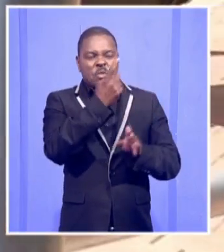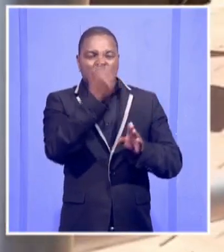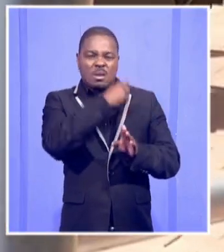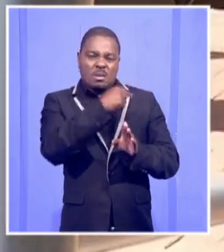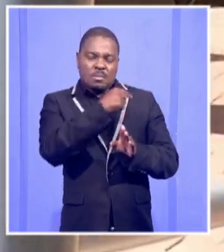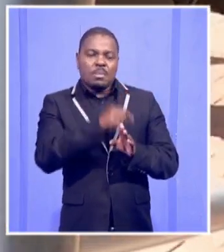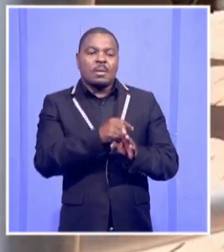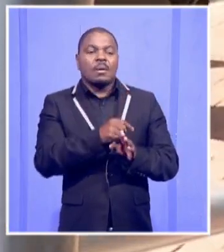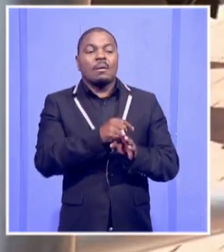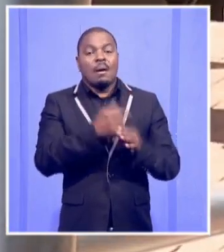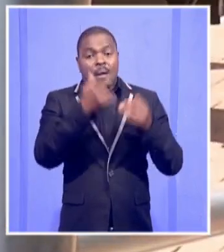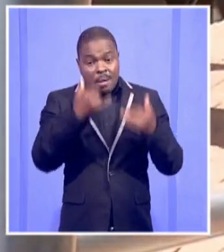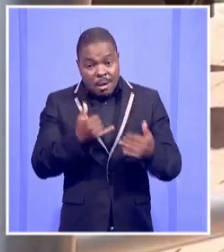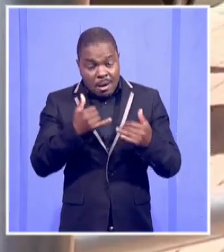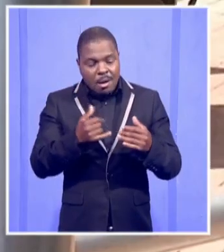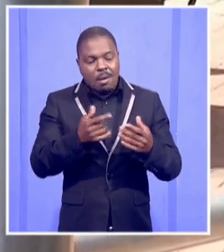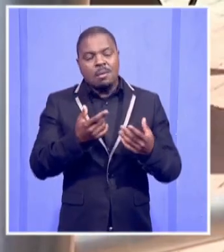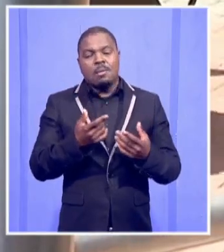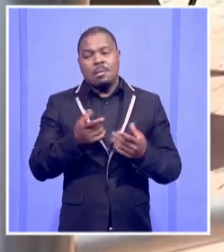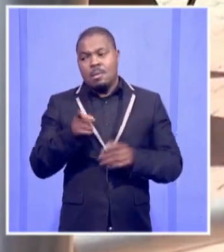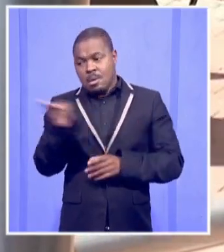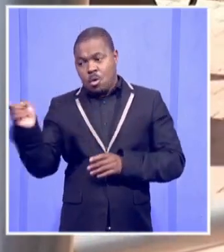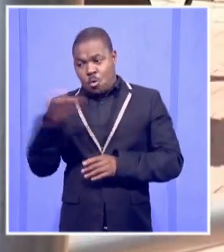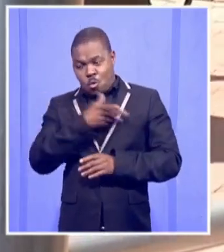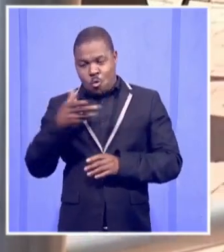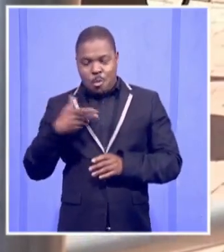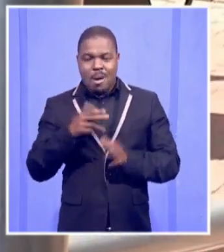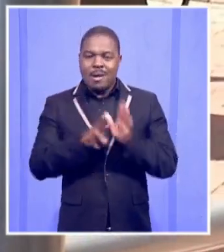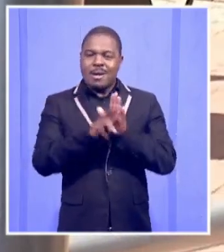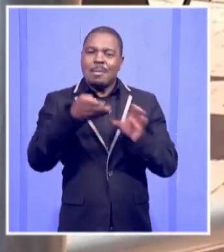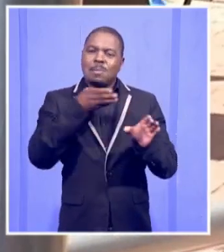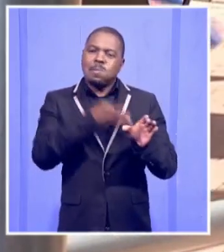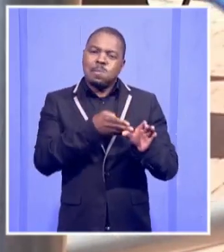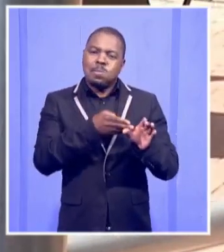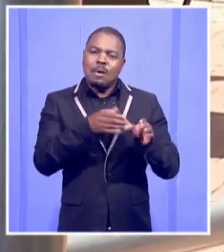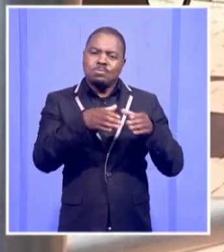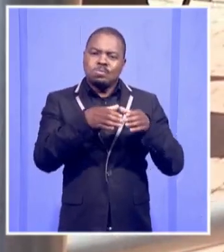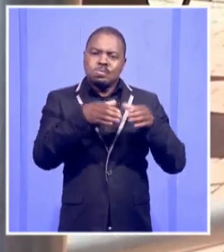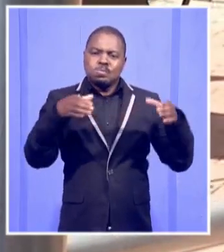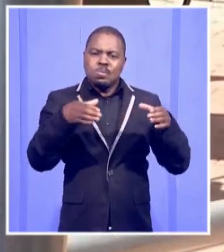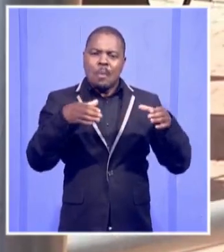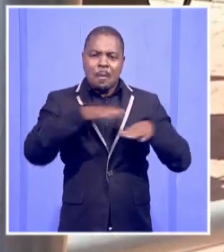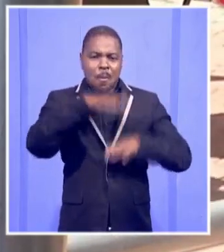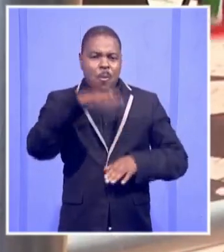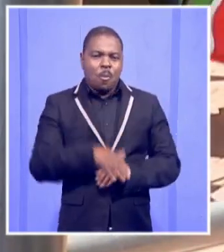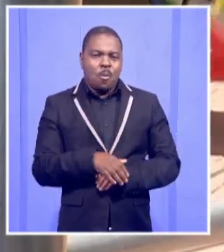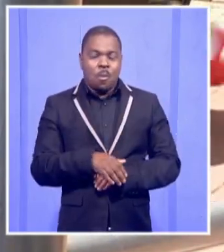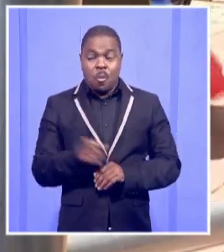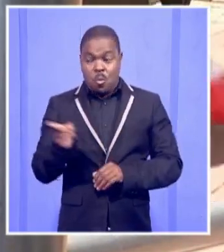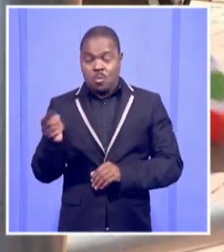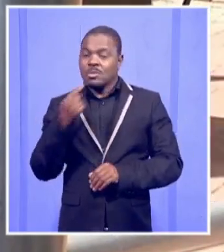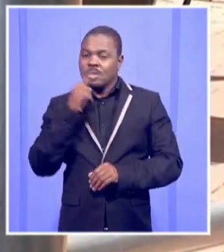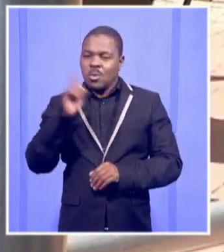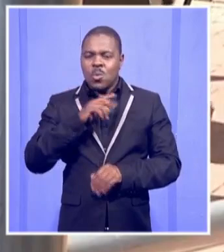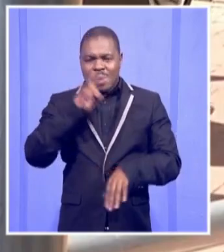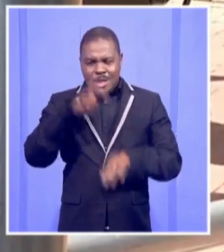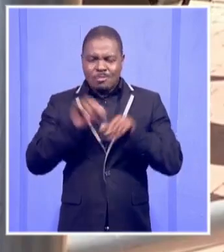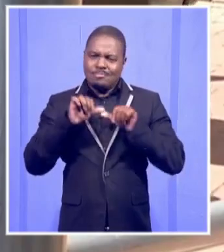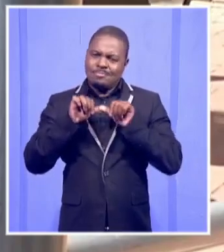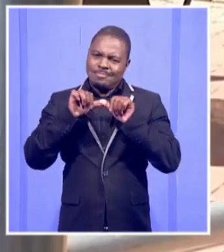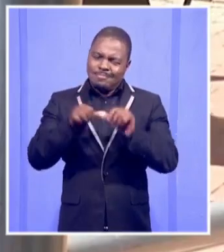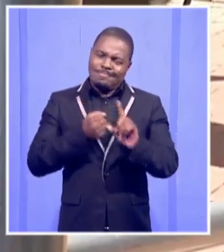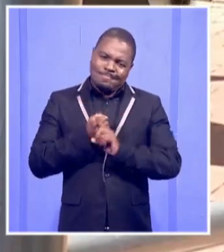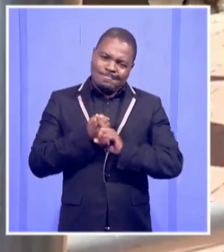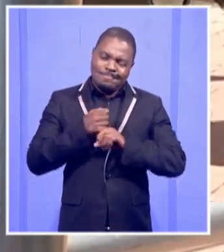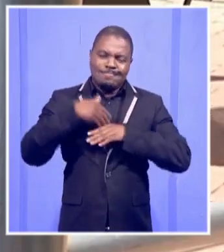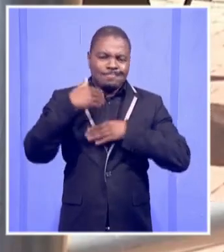they have a representation of women, at least it has increased, and also saying that they need to move forward, continue to fight,